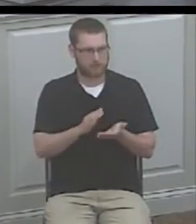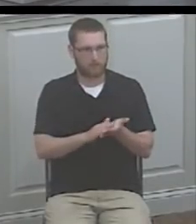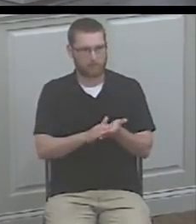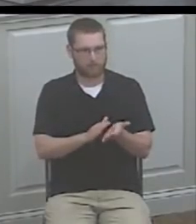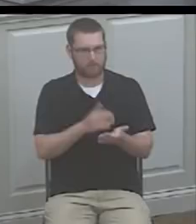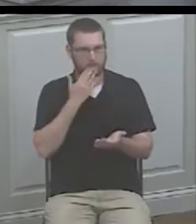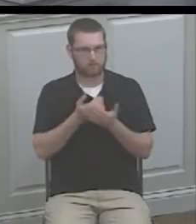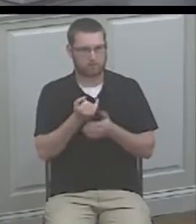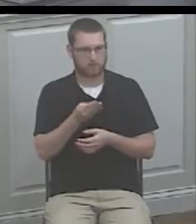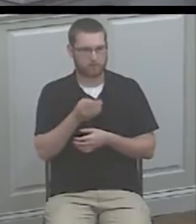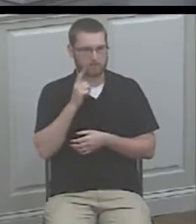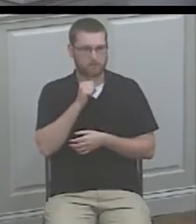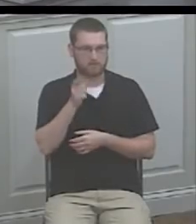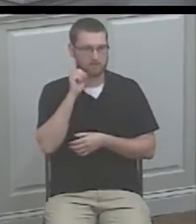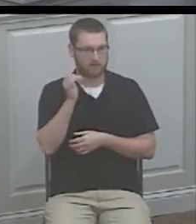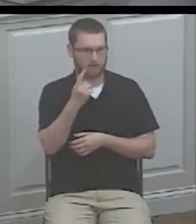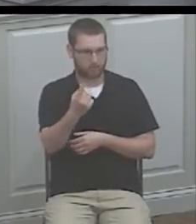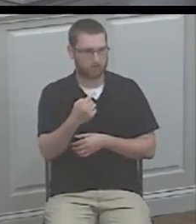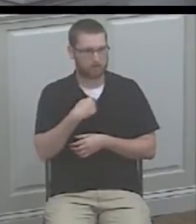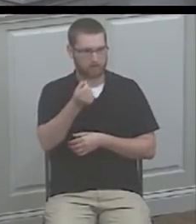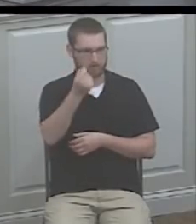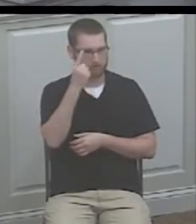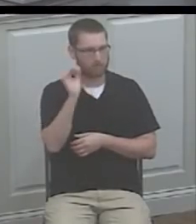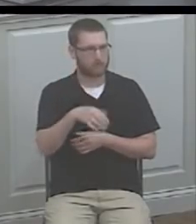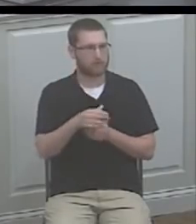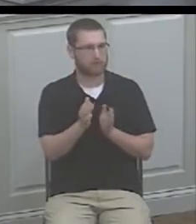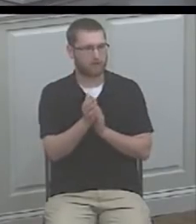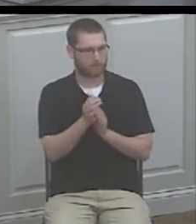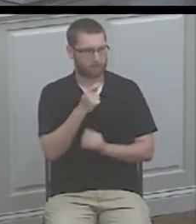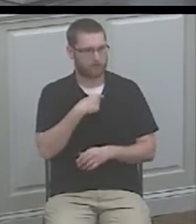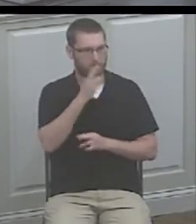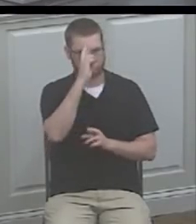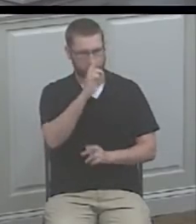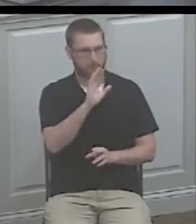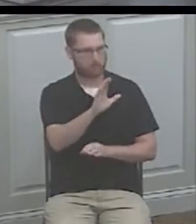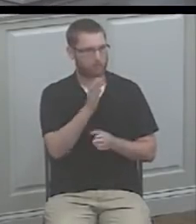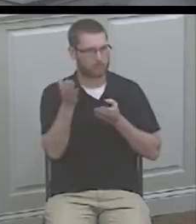compliment. Be sure you understand that as a compliment, because I do respect your service.